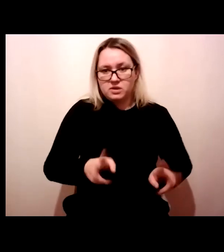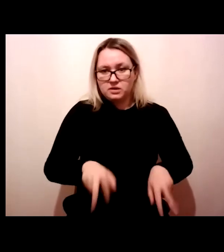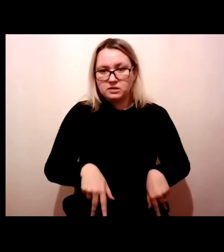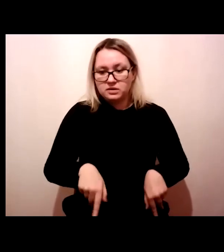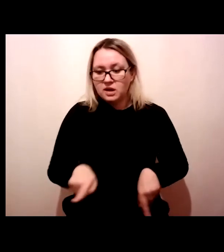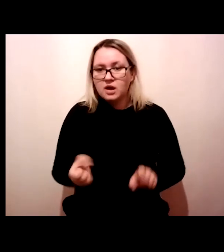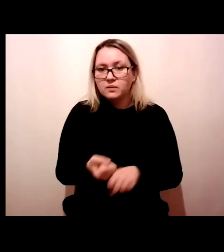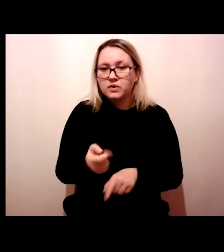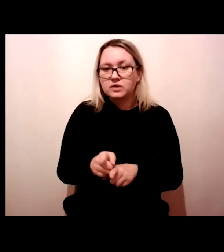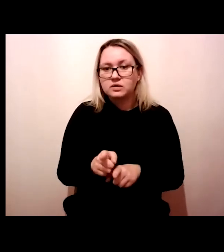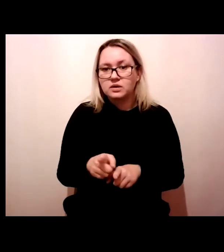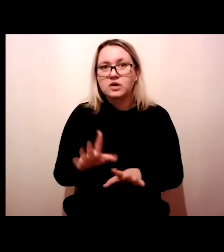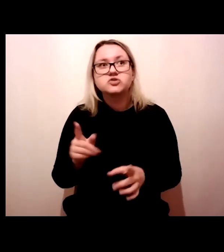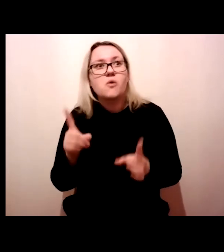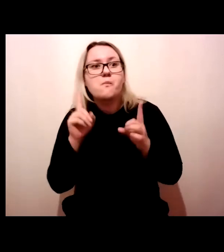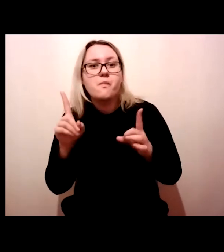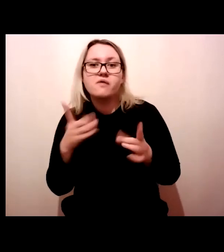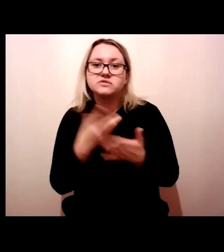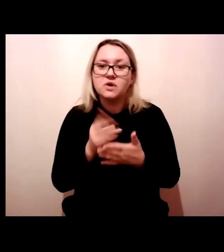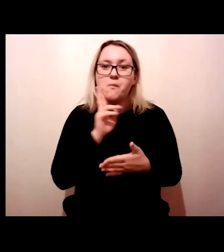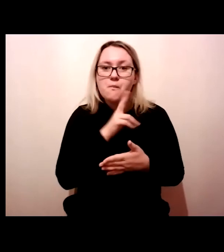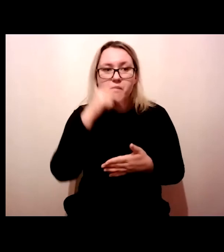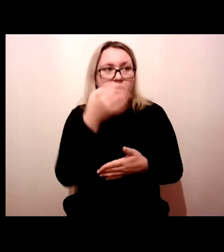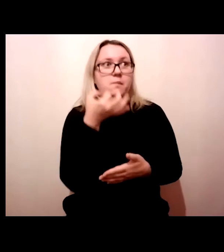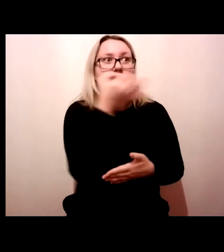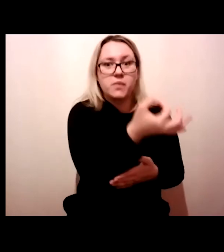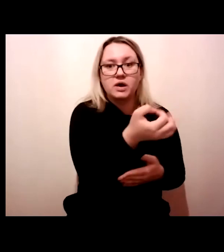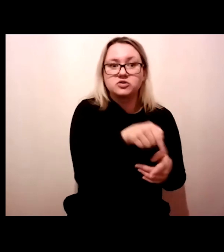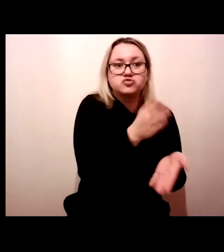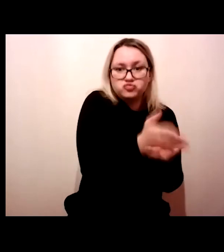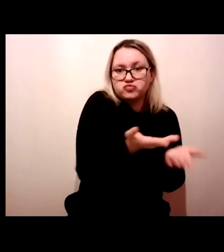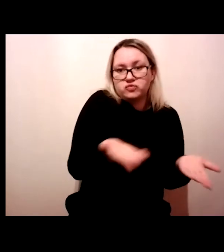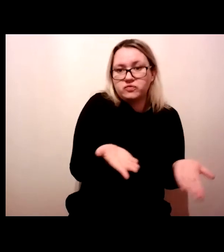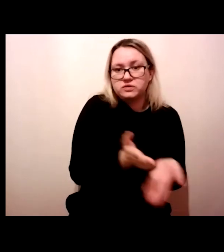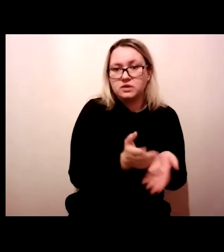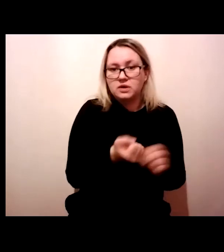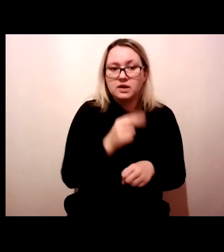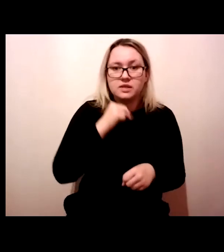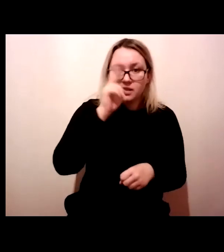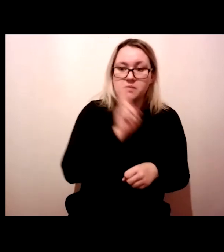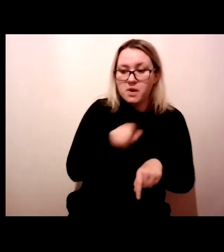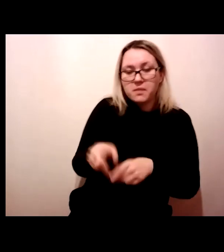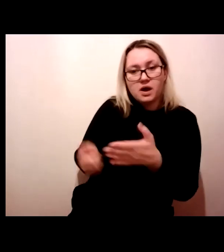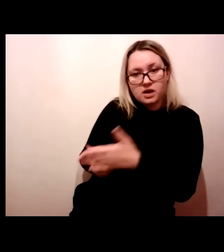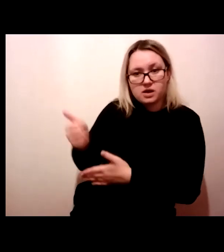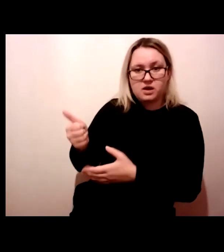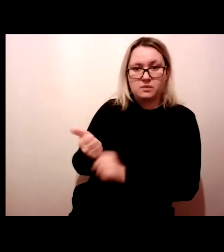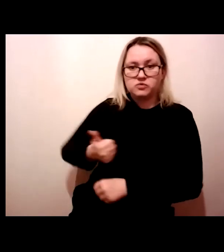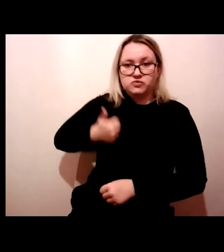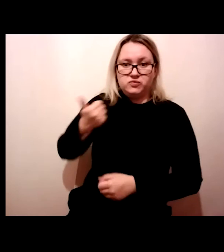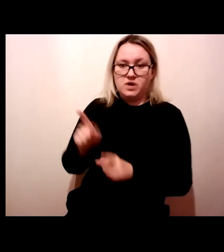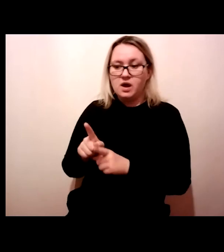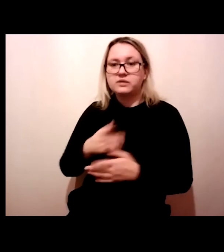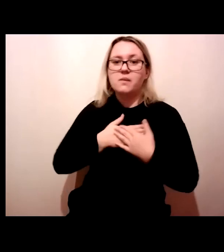tell his or her parents about whatever happens. And